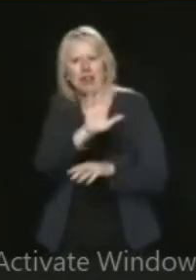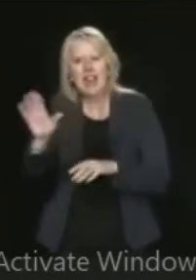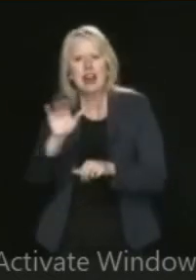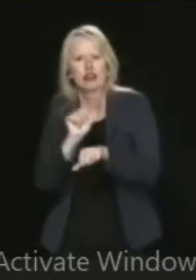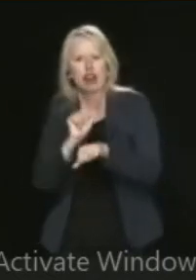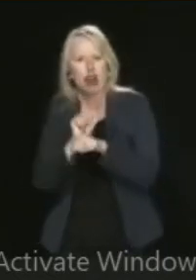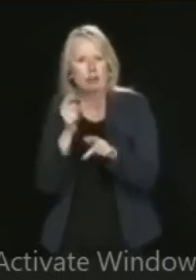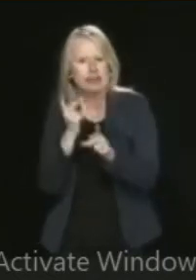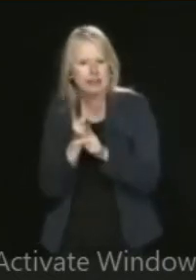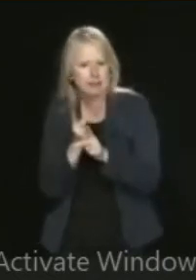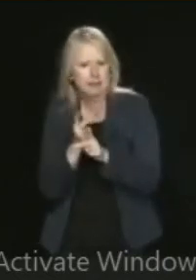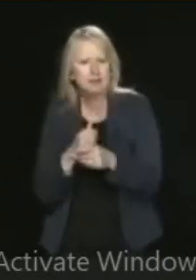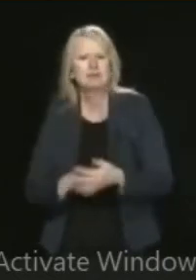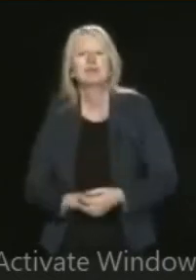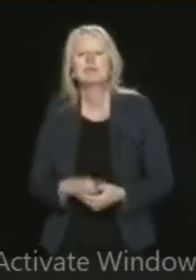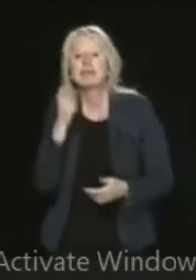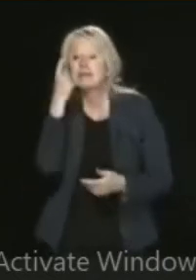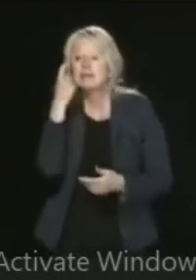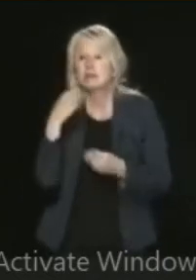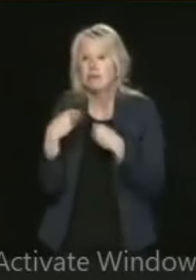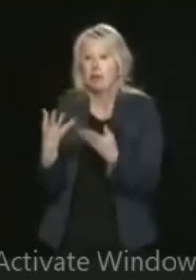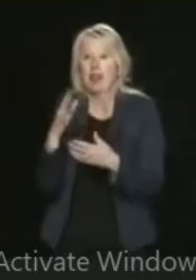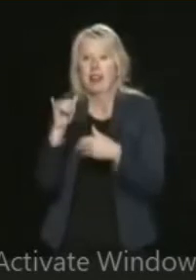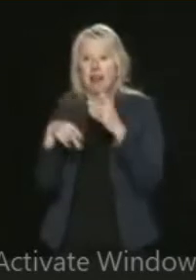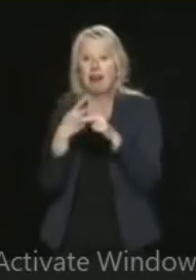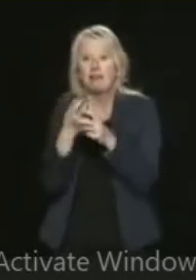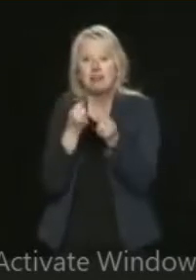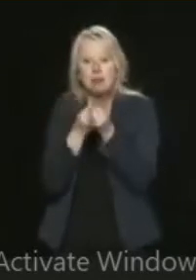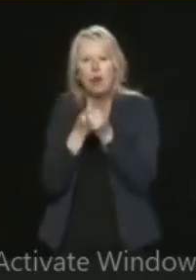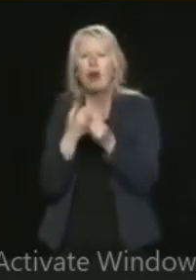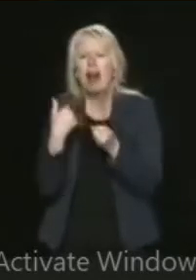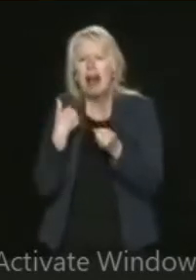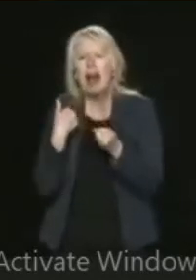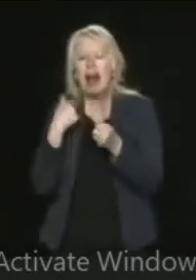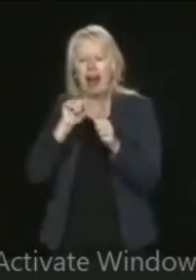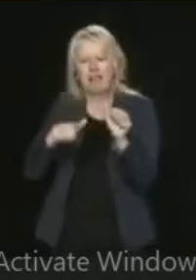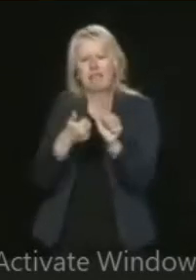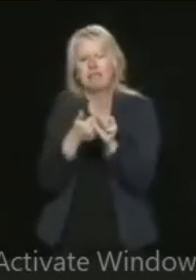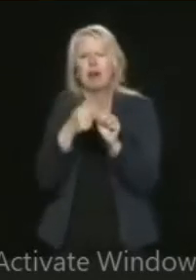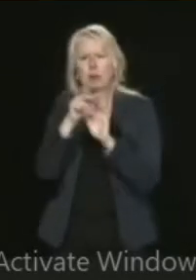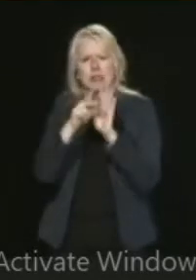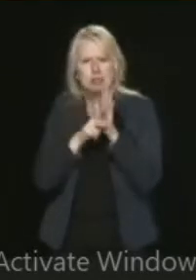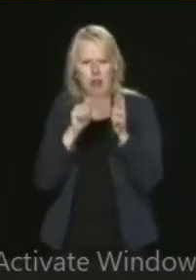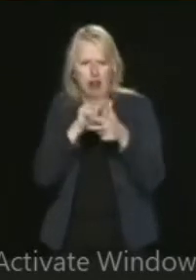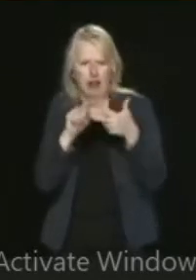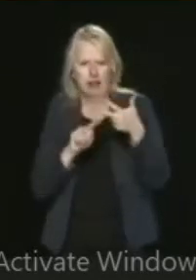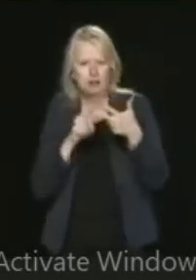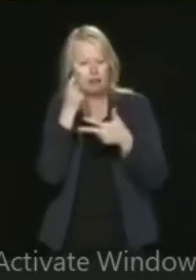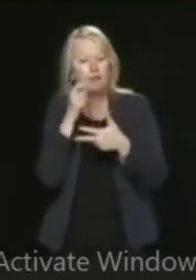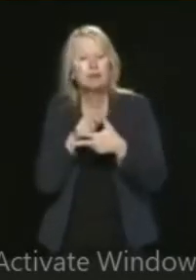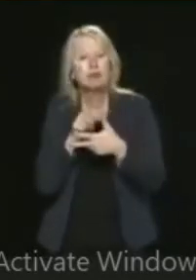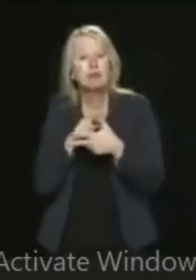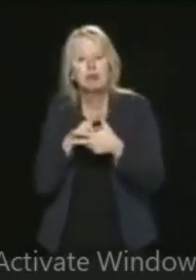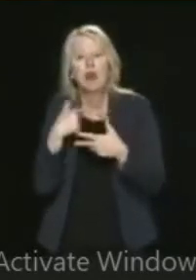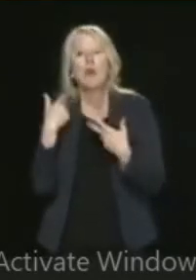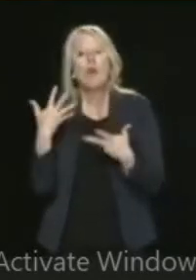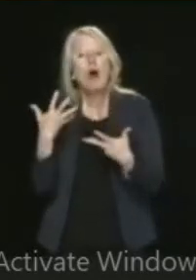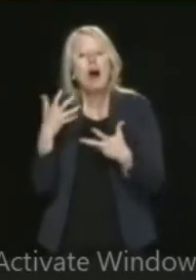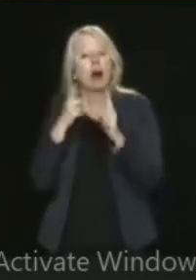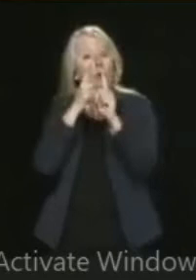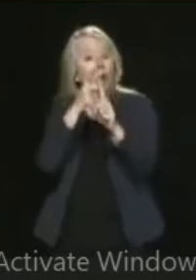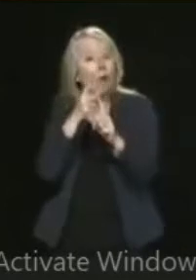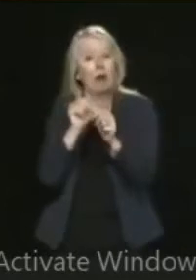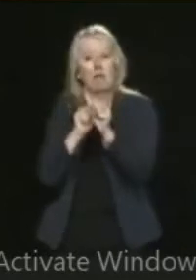this support, we will be guided by several basic principles. The first is to avoid bankruptcies.